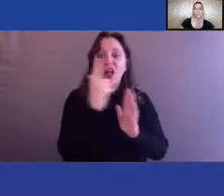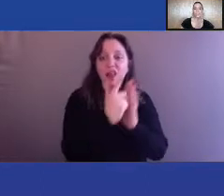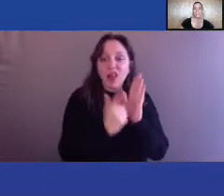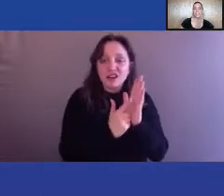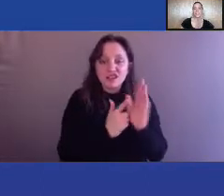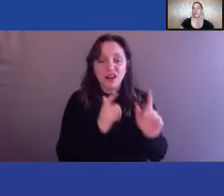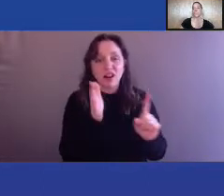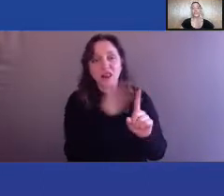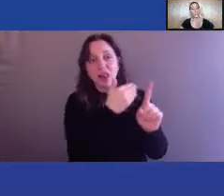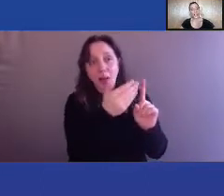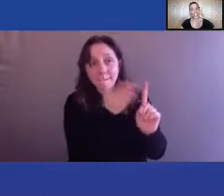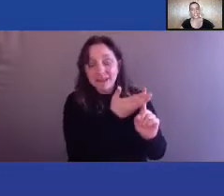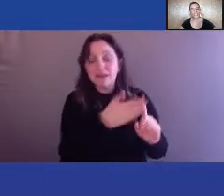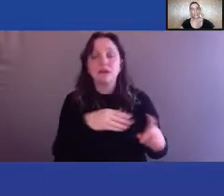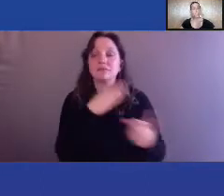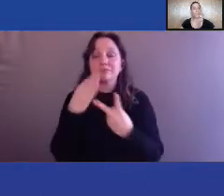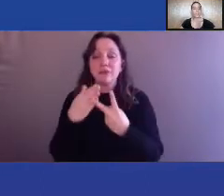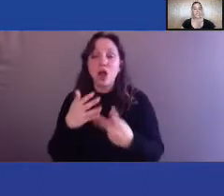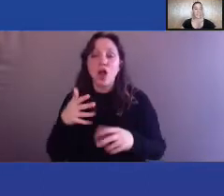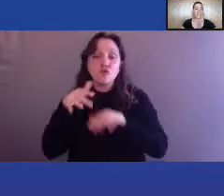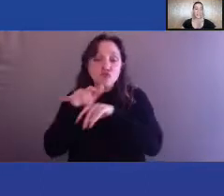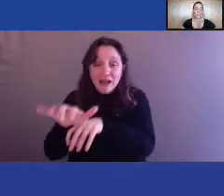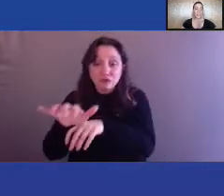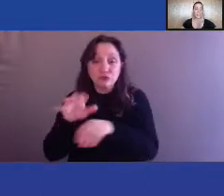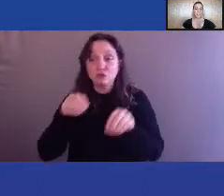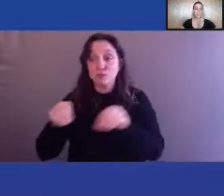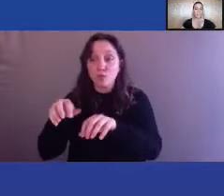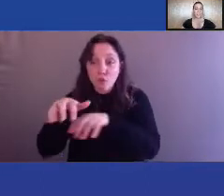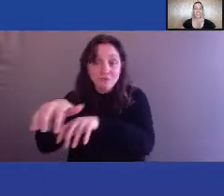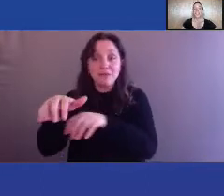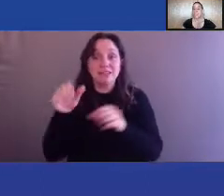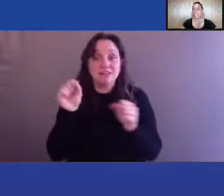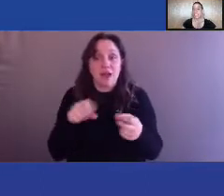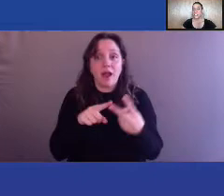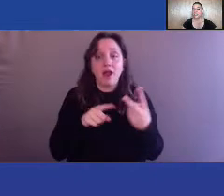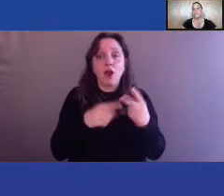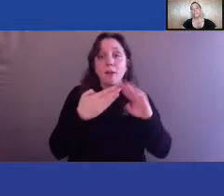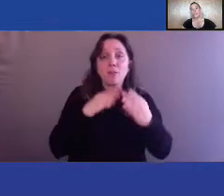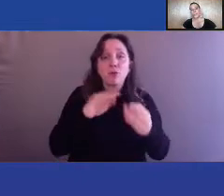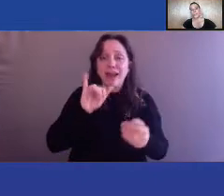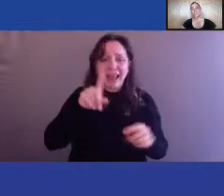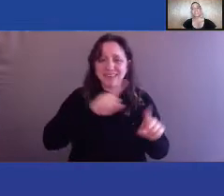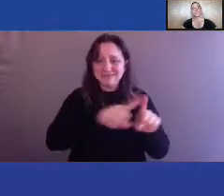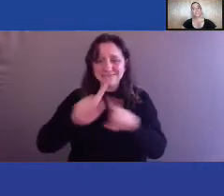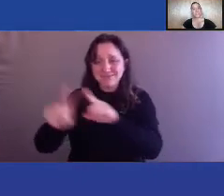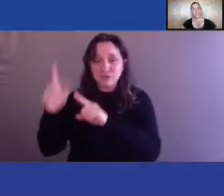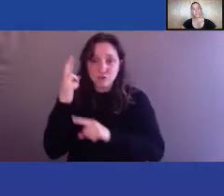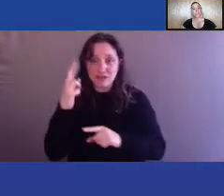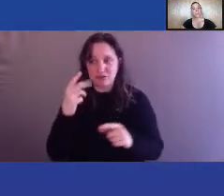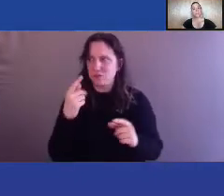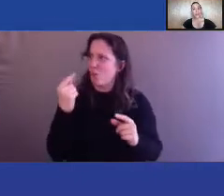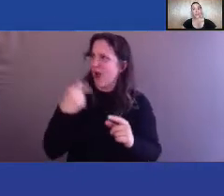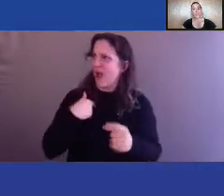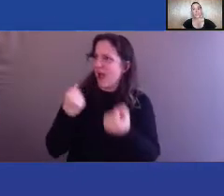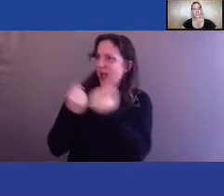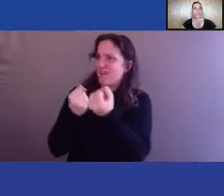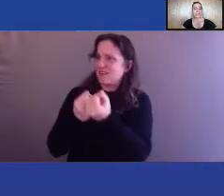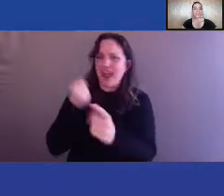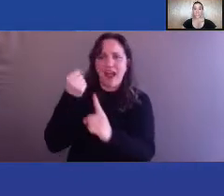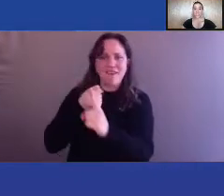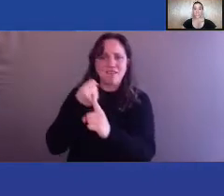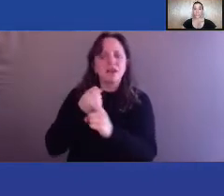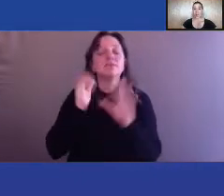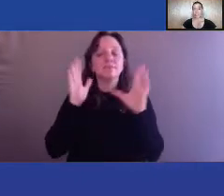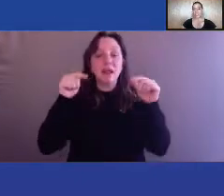grassroots movements, mutual aid, and community engagement. In this session, we'll be focusing specifically on